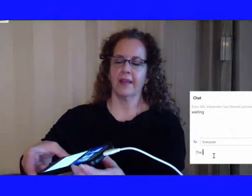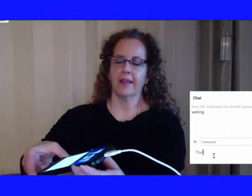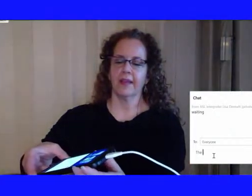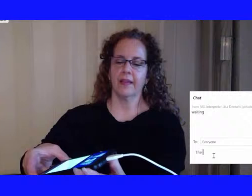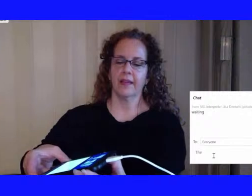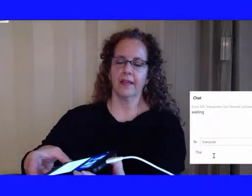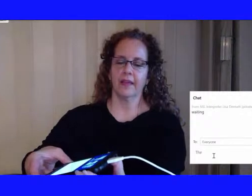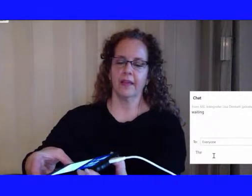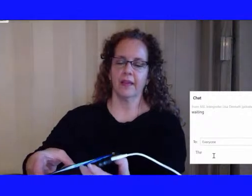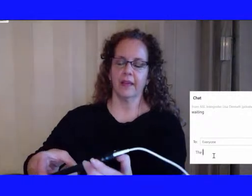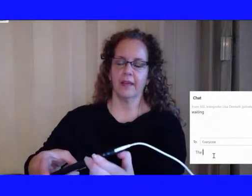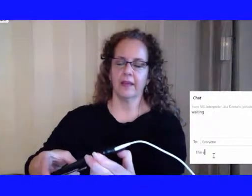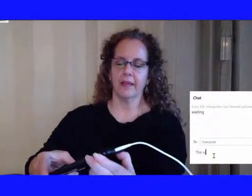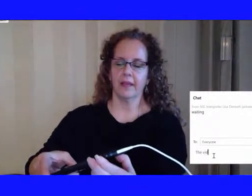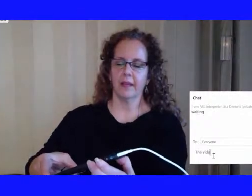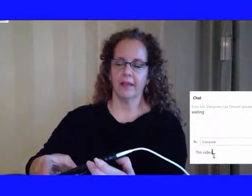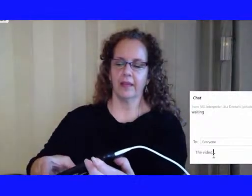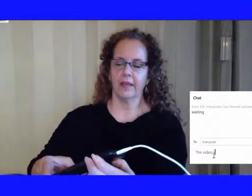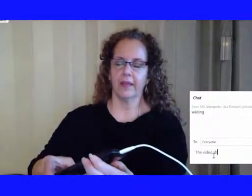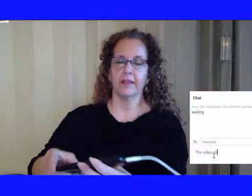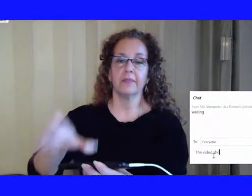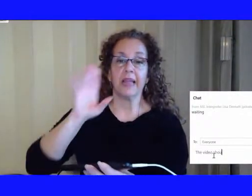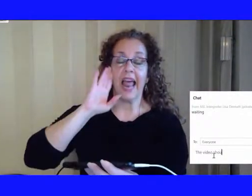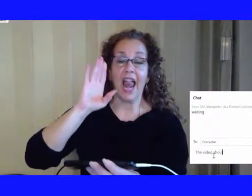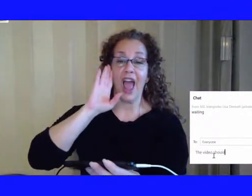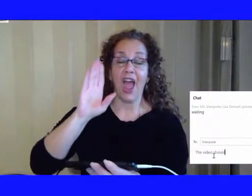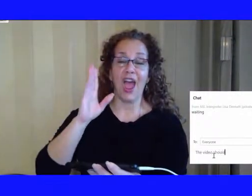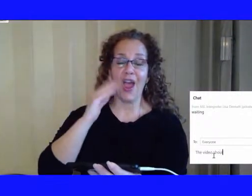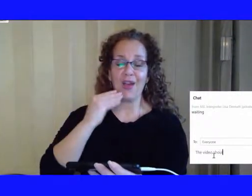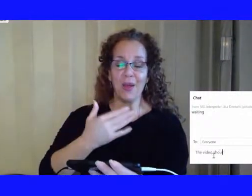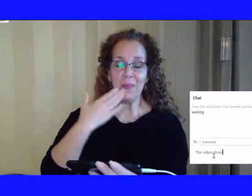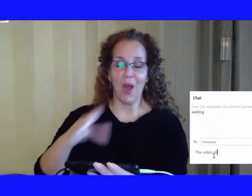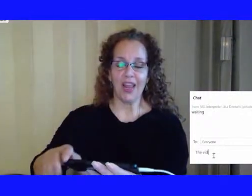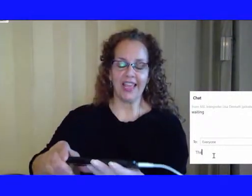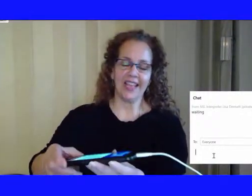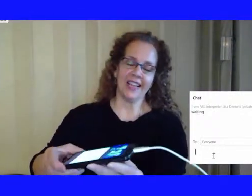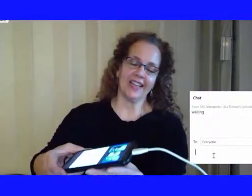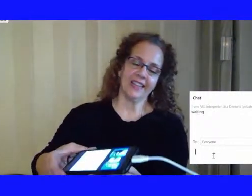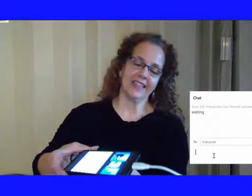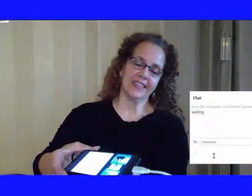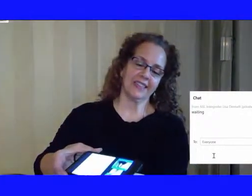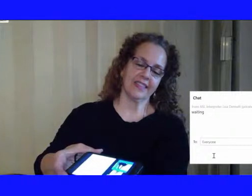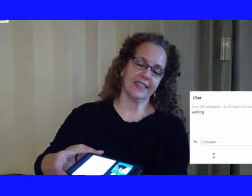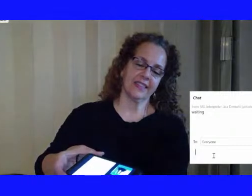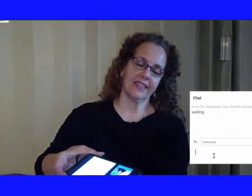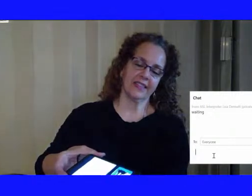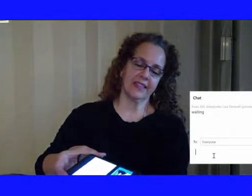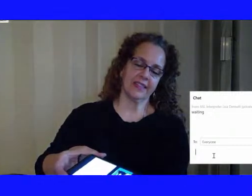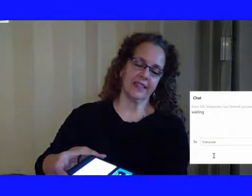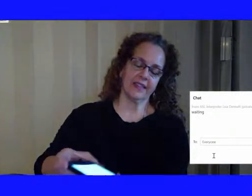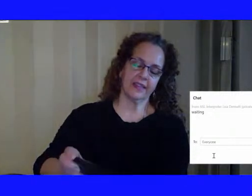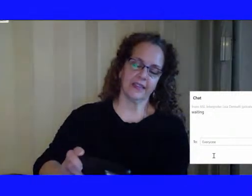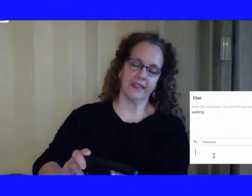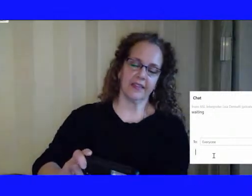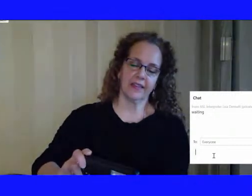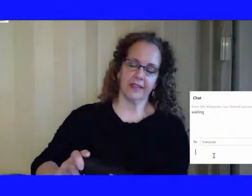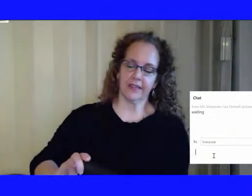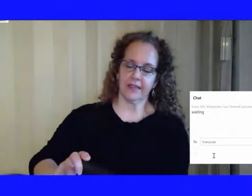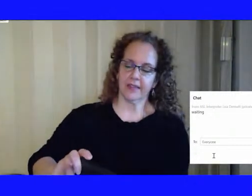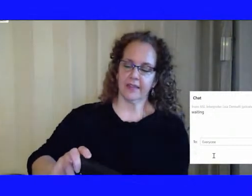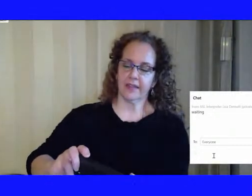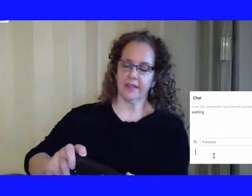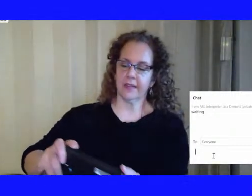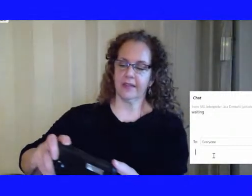Jose Pagan? Yes. Dr. Katz? Yes.